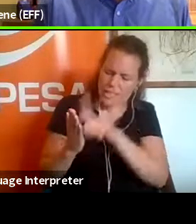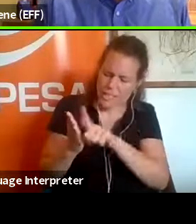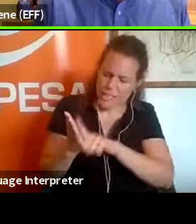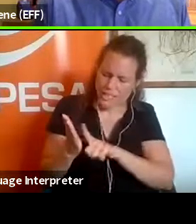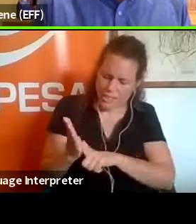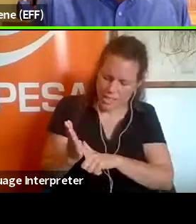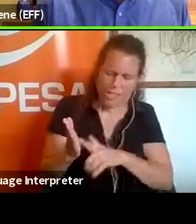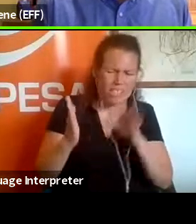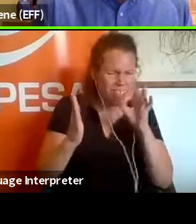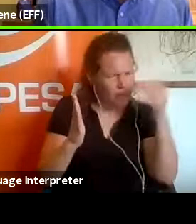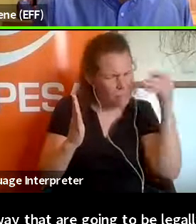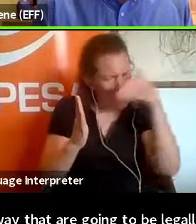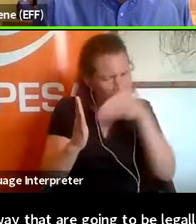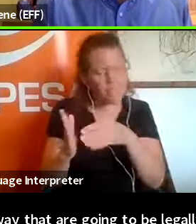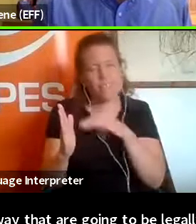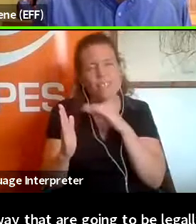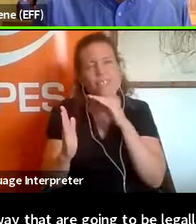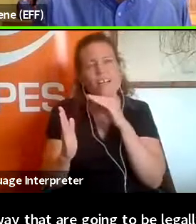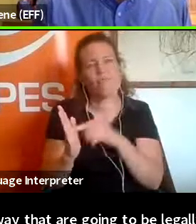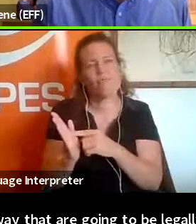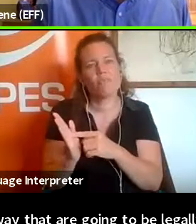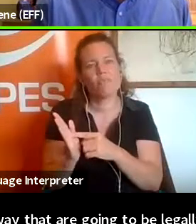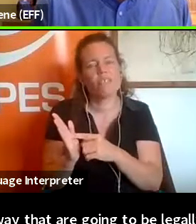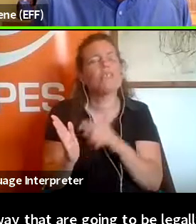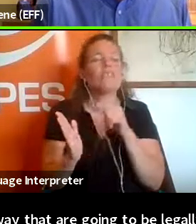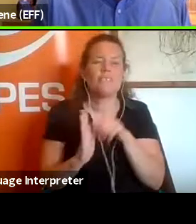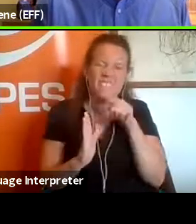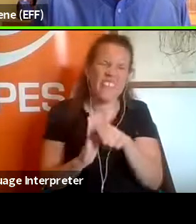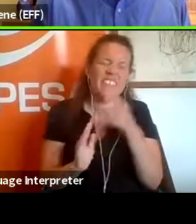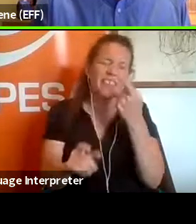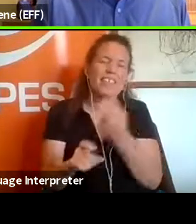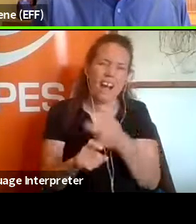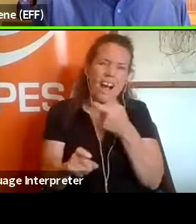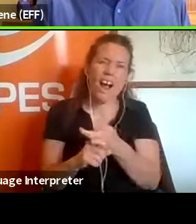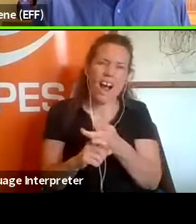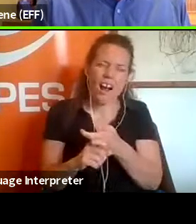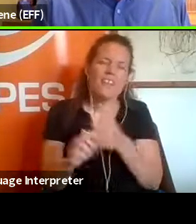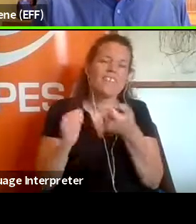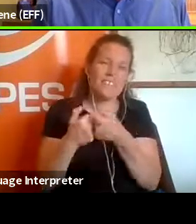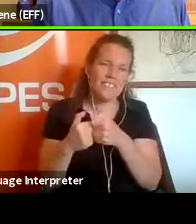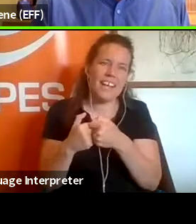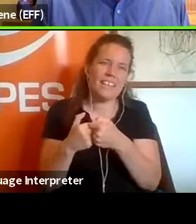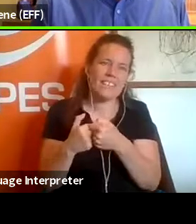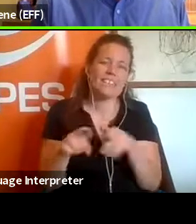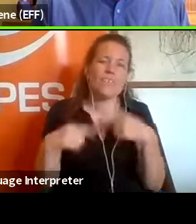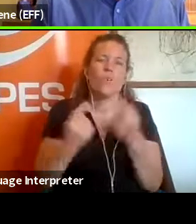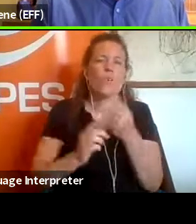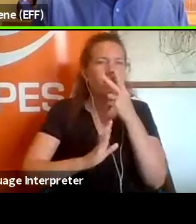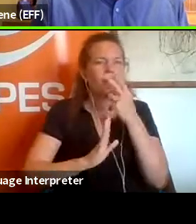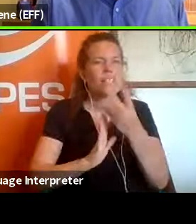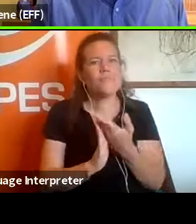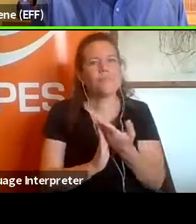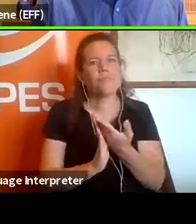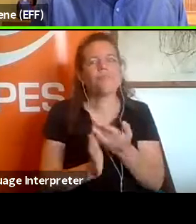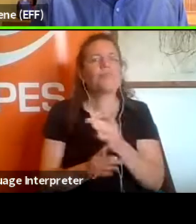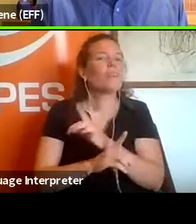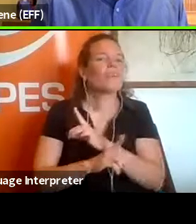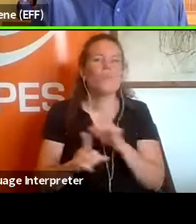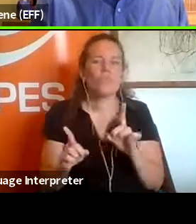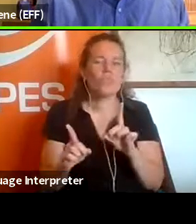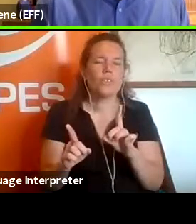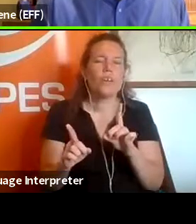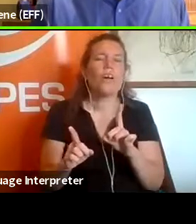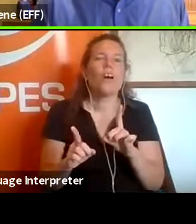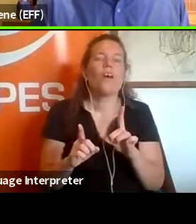enough? And I think that's a very difficult challenge. So we do see these as not as being a regulatory